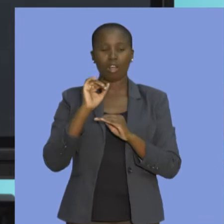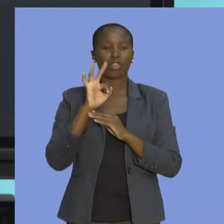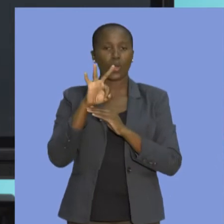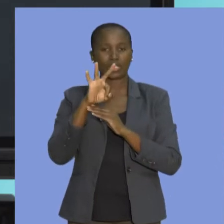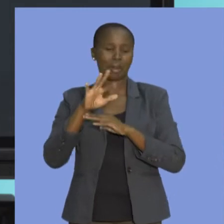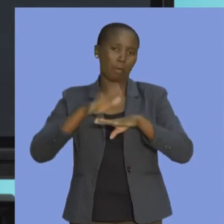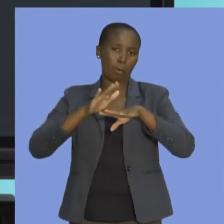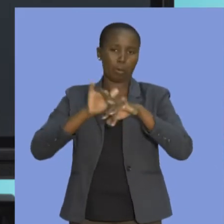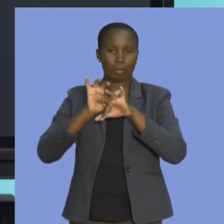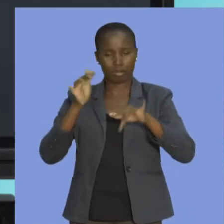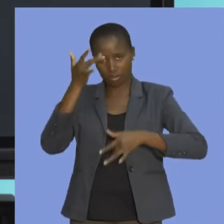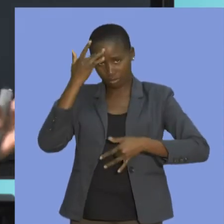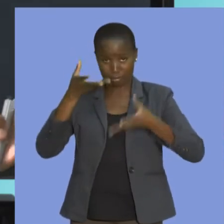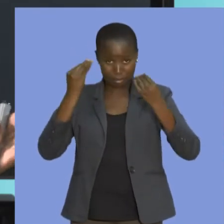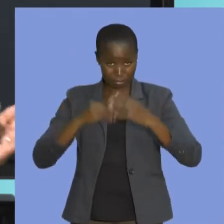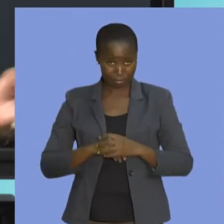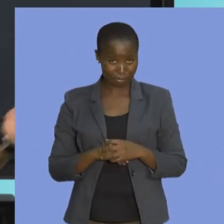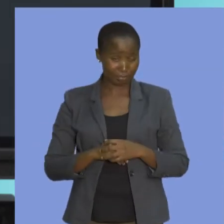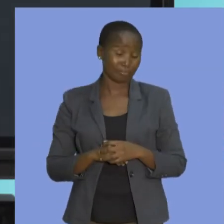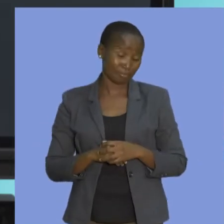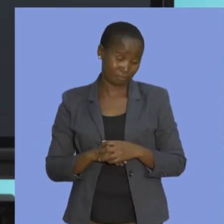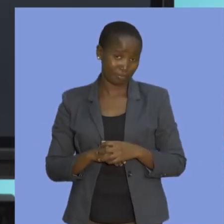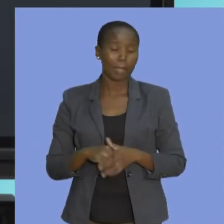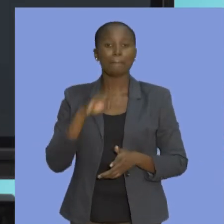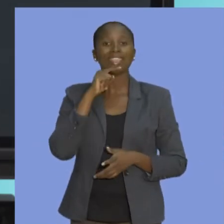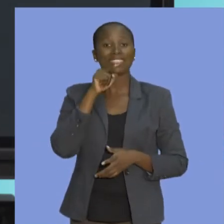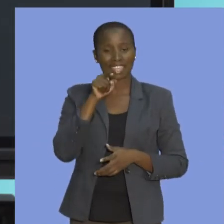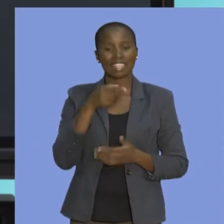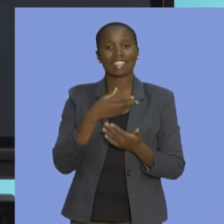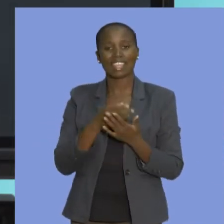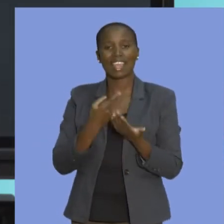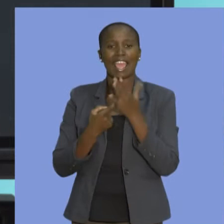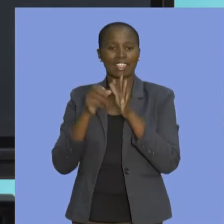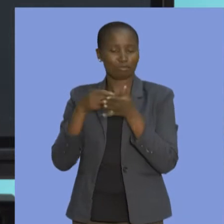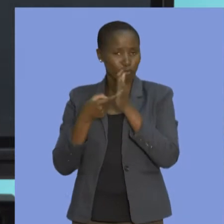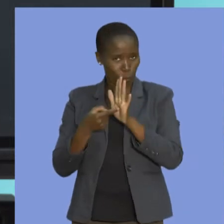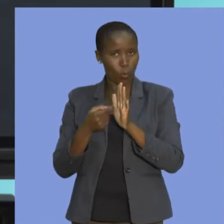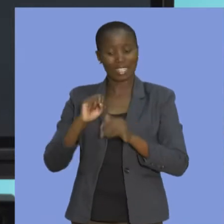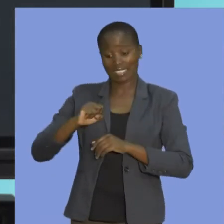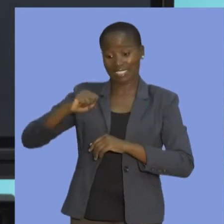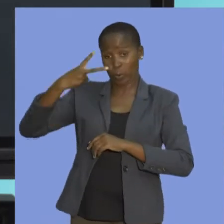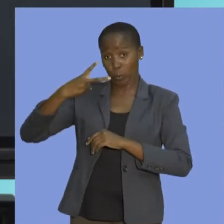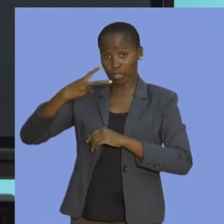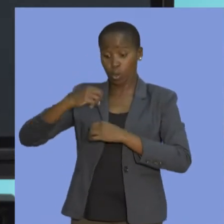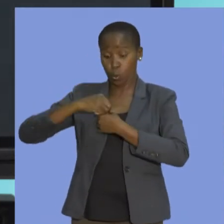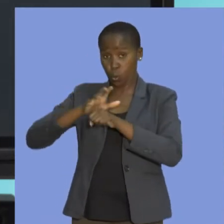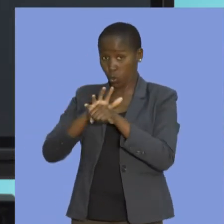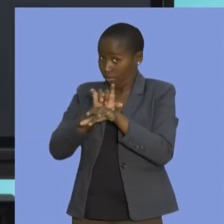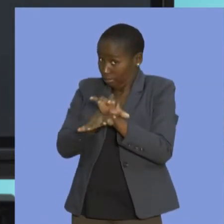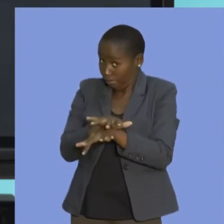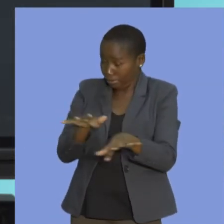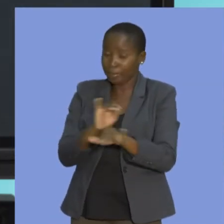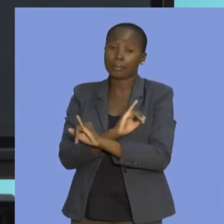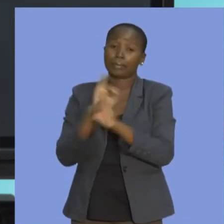we'll have, if the second wave is higher than the first wave of the COVID-19. Okay, interesting question.